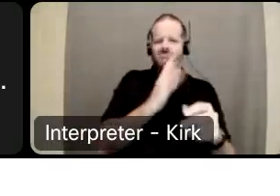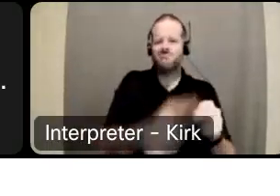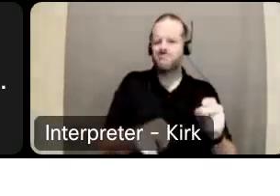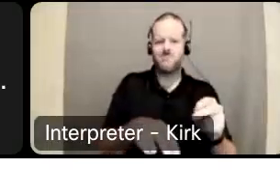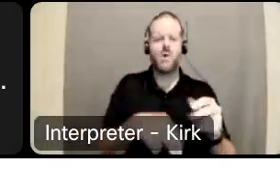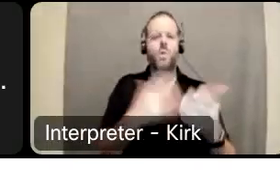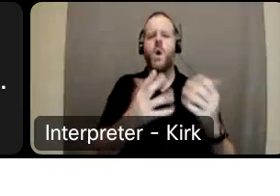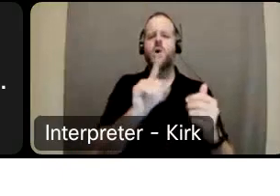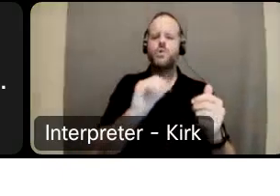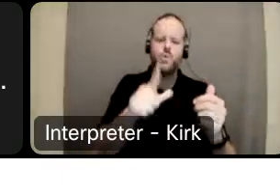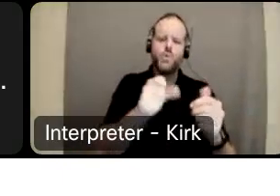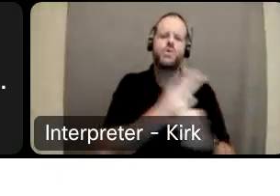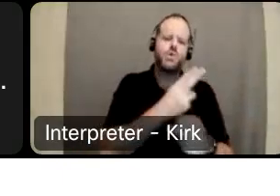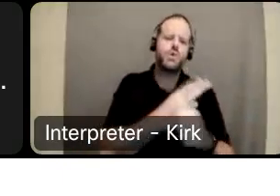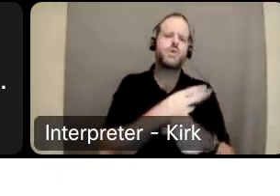you're using,